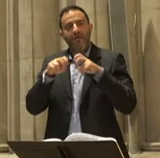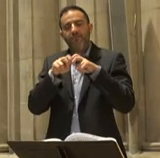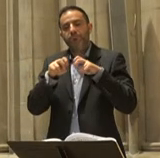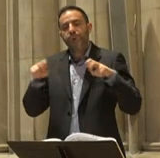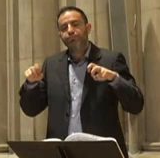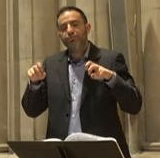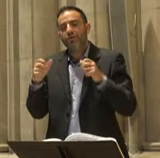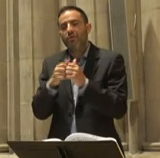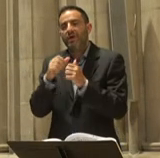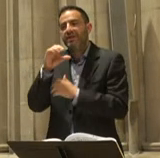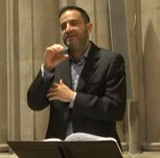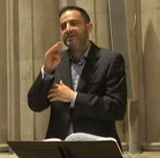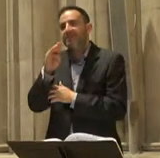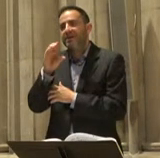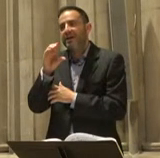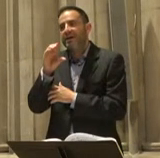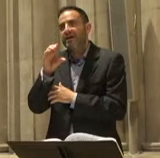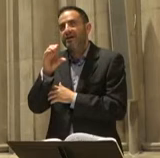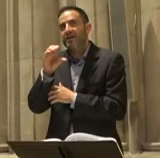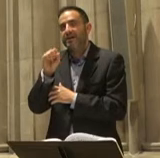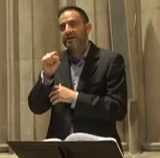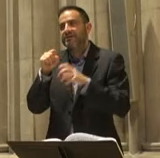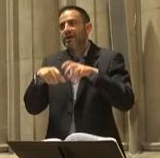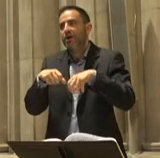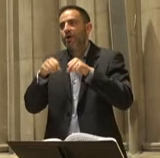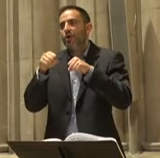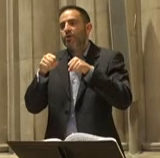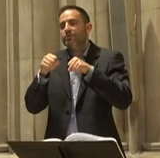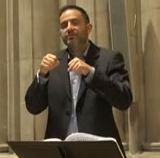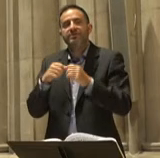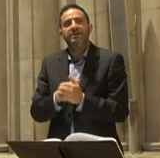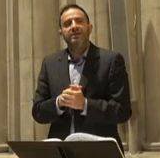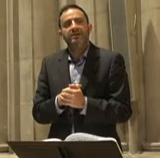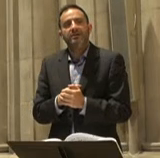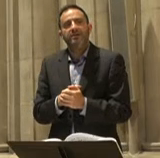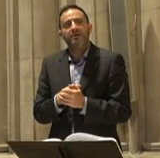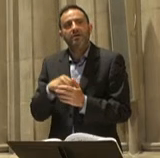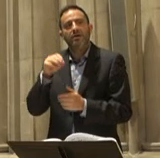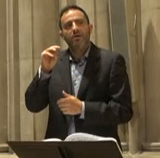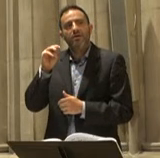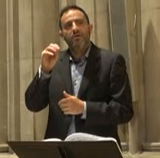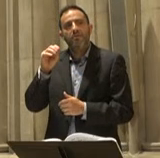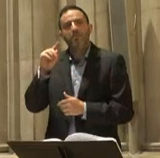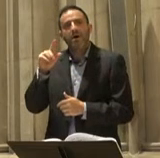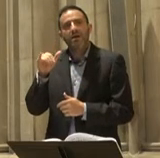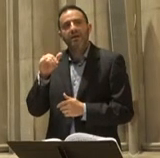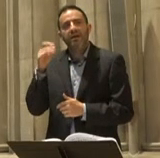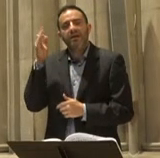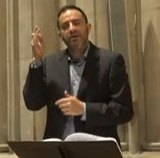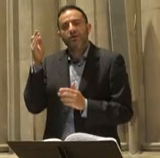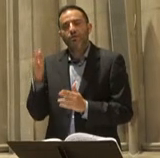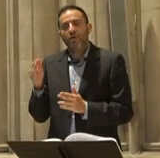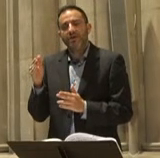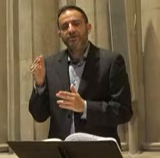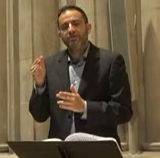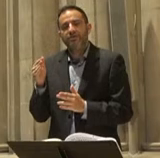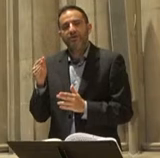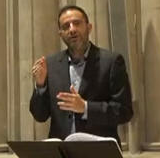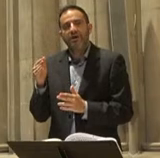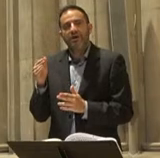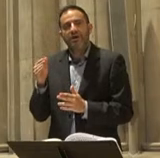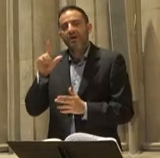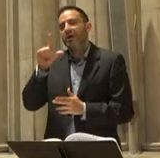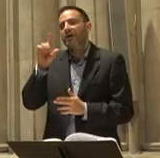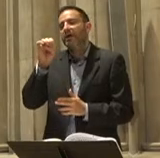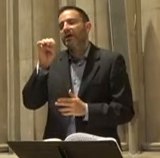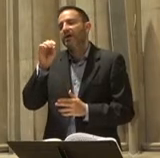our CBS host, Michelle Miller, our very own Dr. Motley, the Reverend Keith Bird, and our canon for mission,